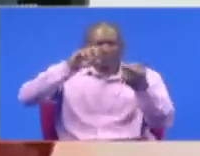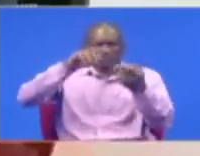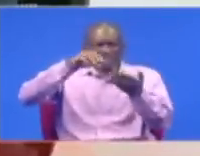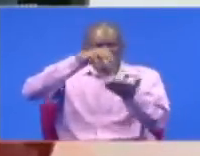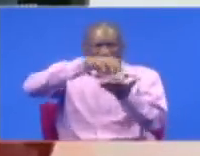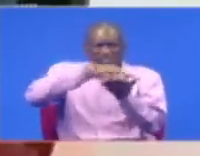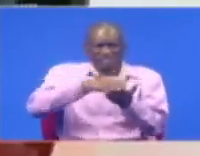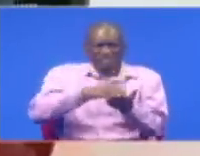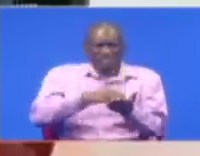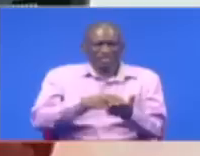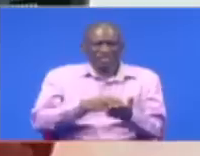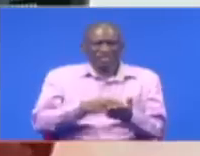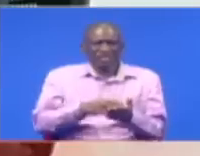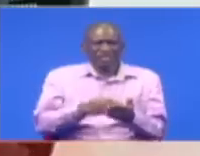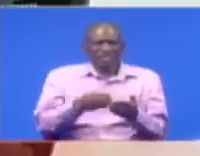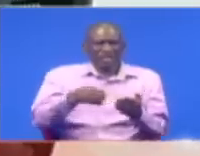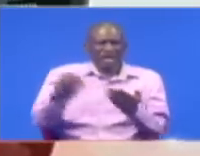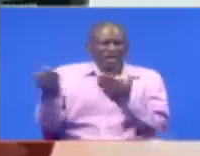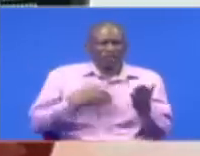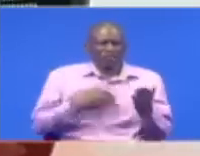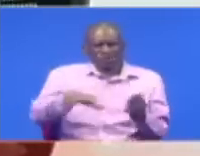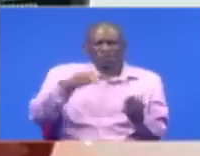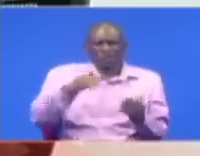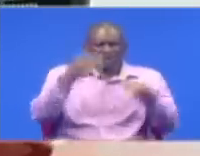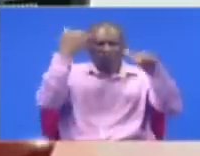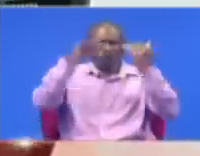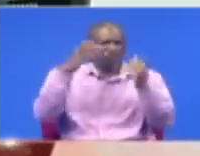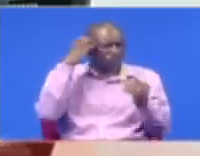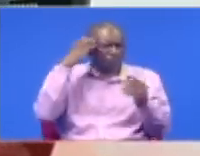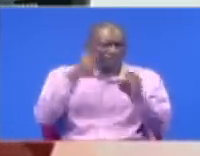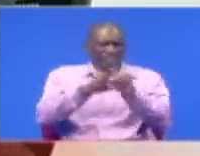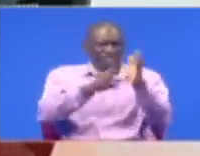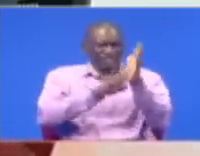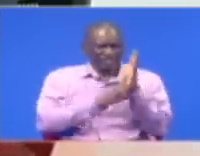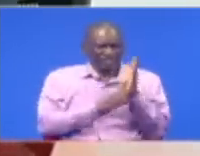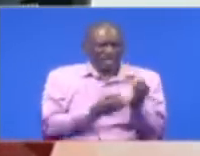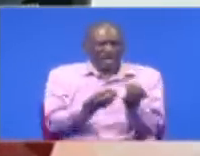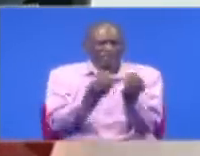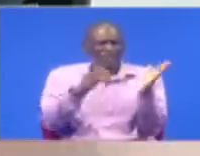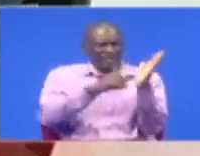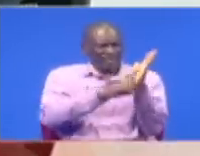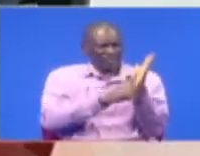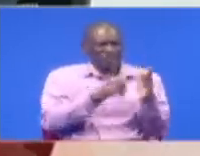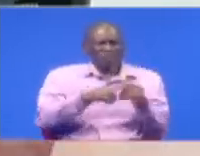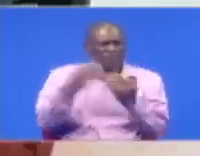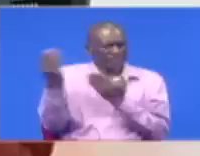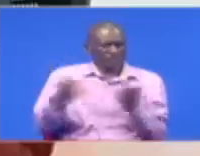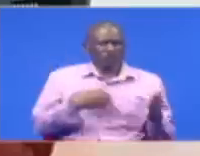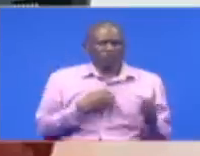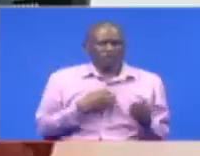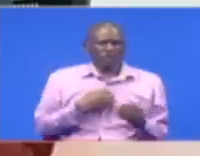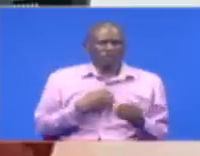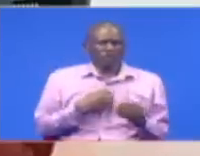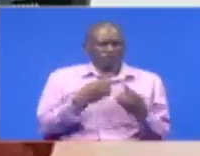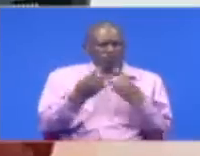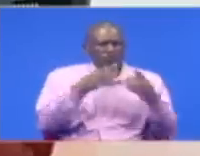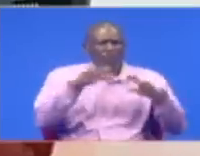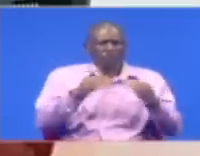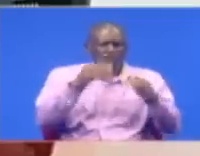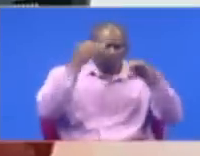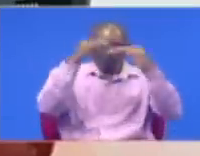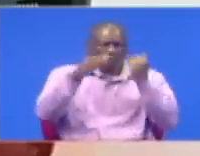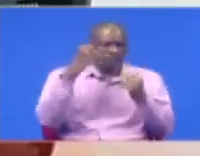pick a college, a university college, as an example. I have so many examples, but allow me to take a university college.